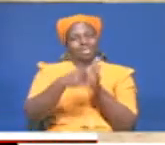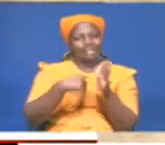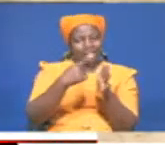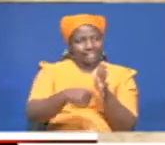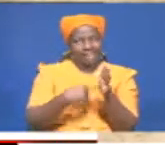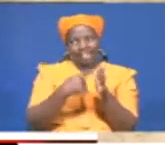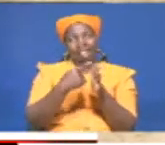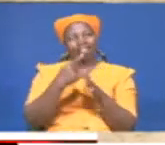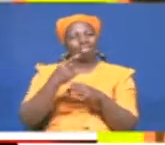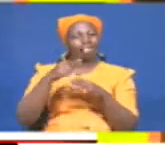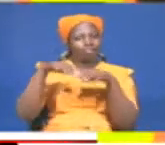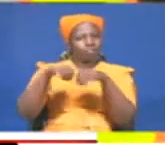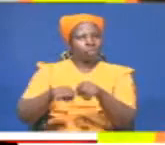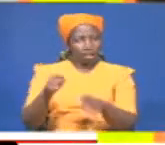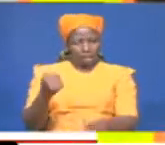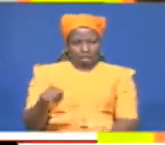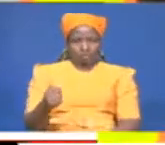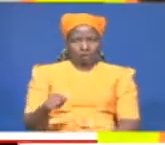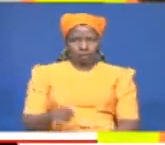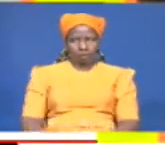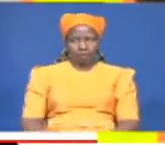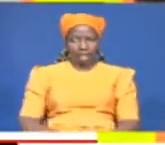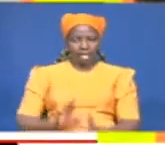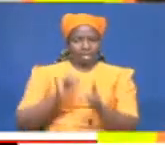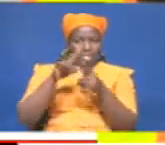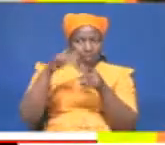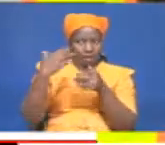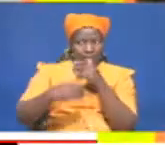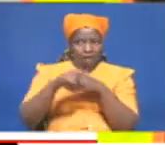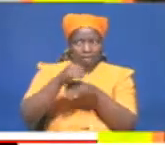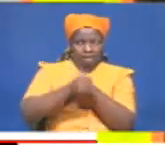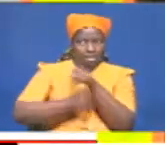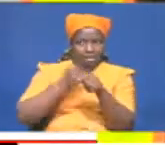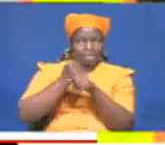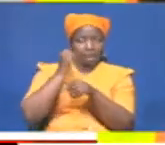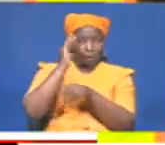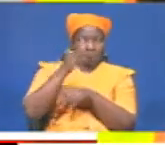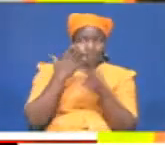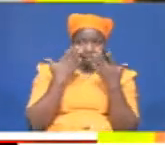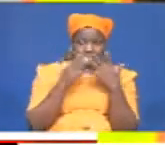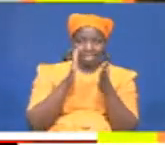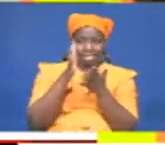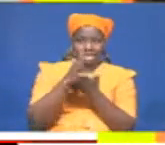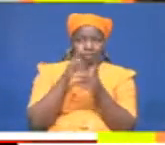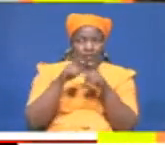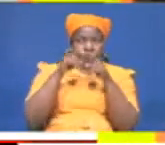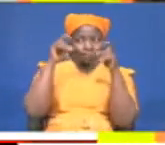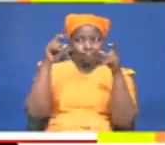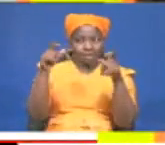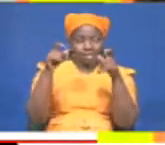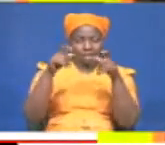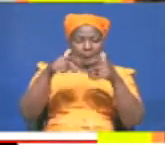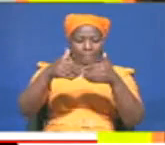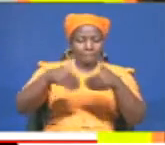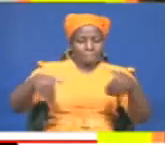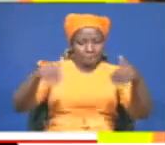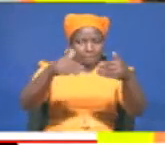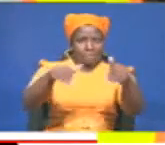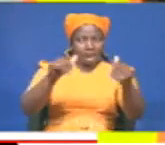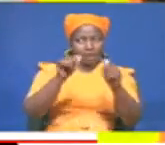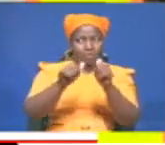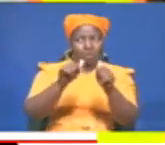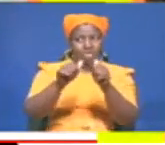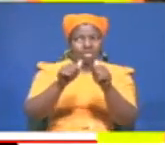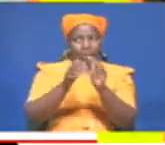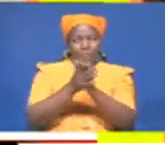are yet to be leased. By end of this year, we will complete some of the main parts that are the electrical substation,